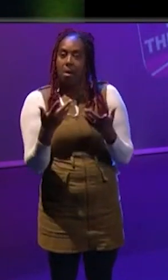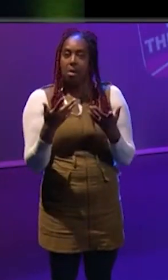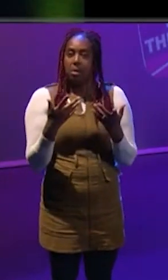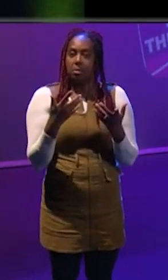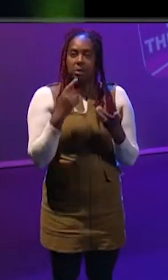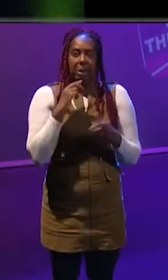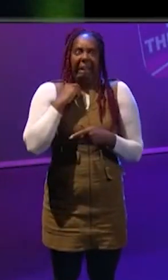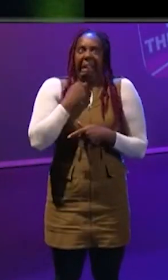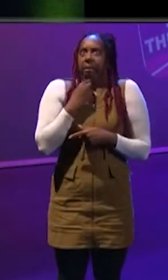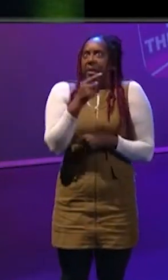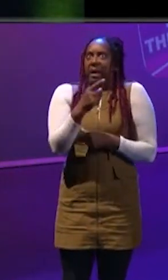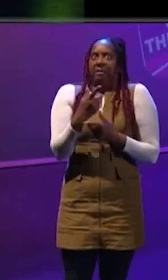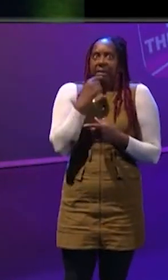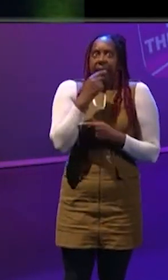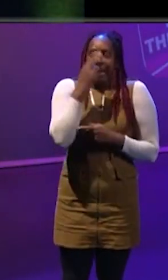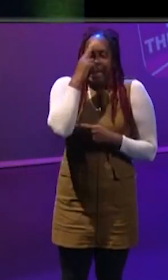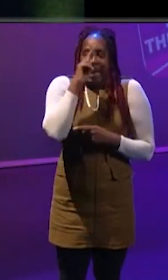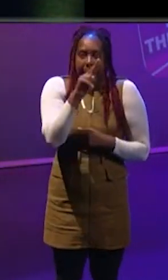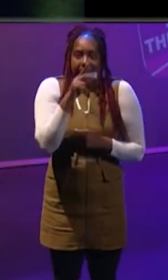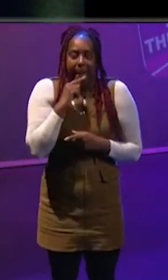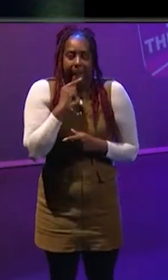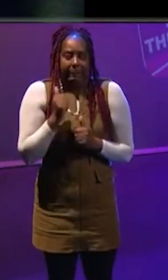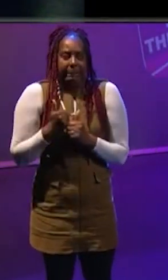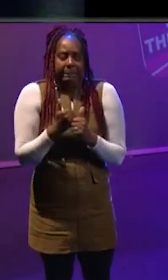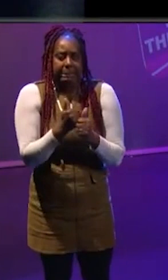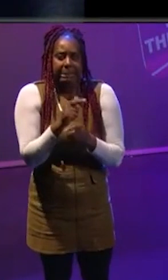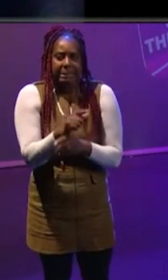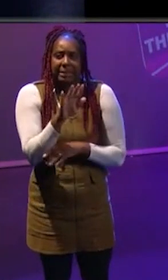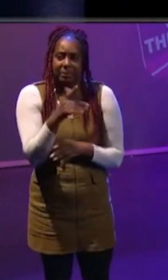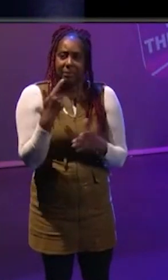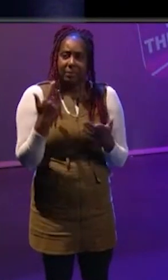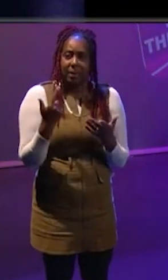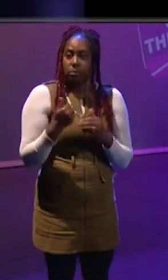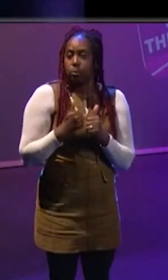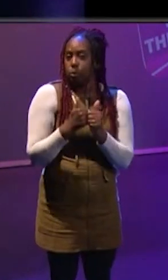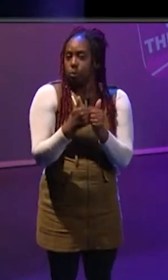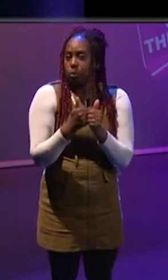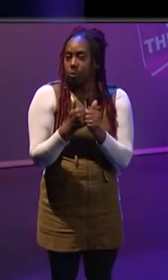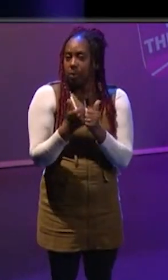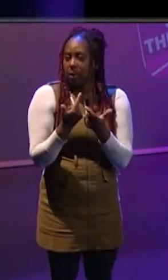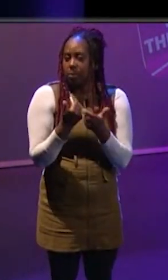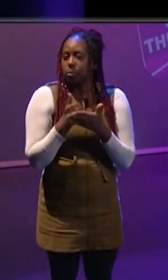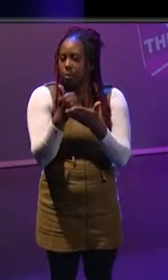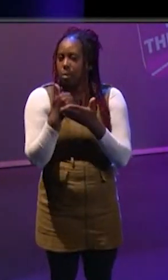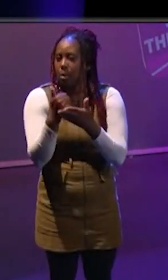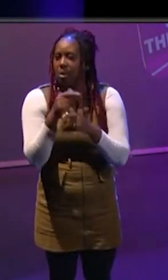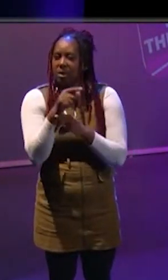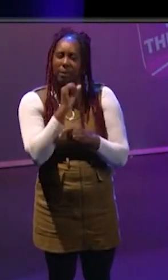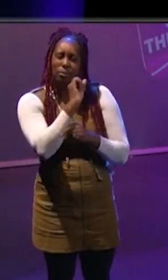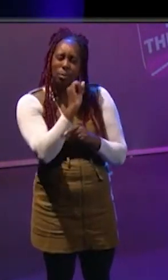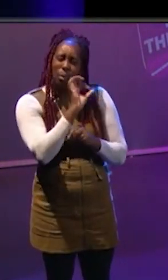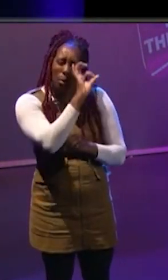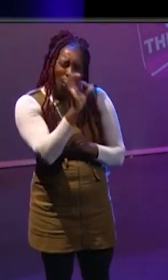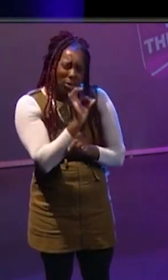She'd kill me if I didn't say her name. but we're sort of supporting and resourcing that. I think in terms of your question